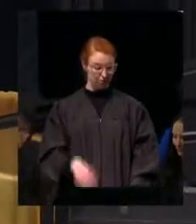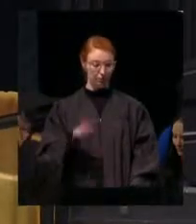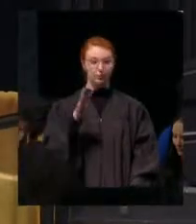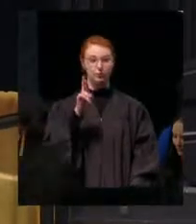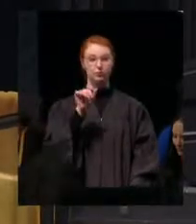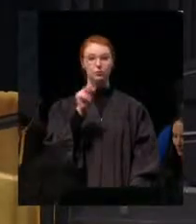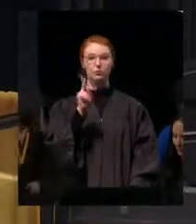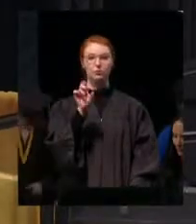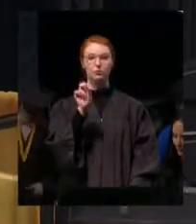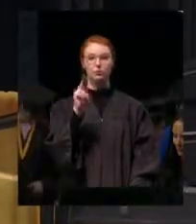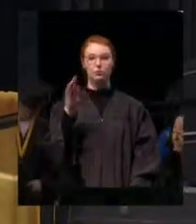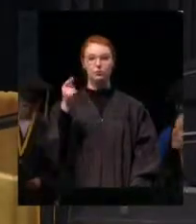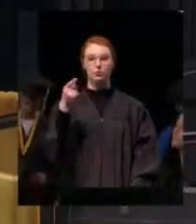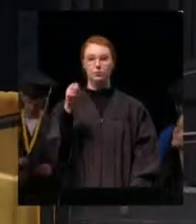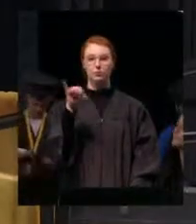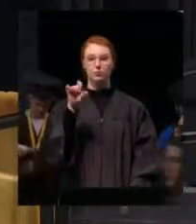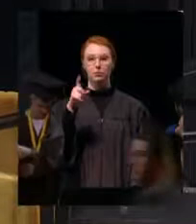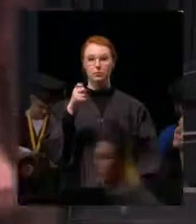Brandon Geiselhart.